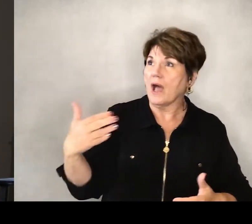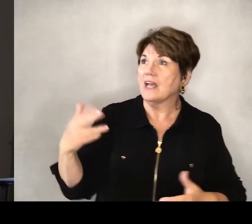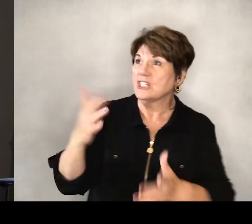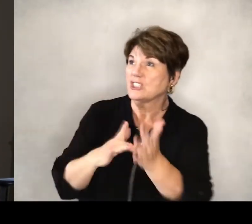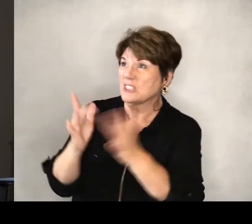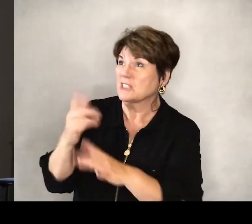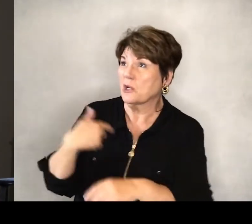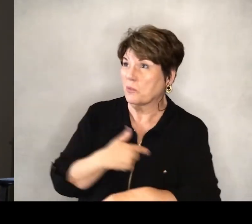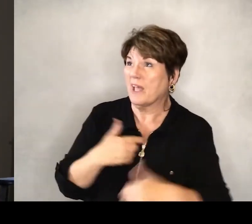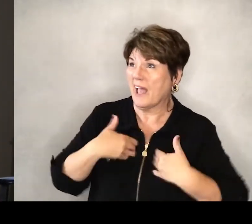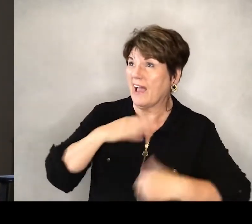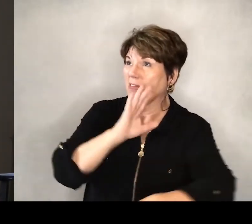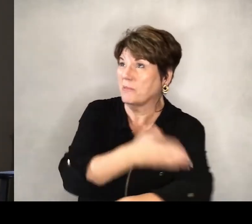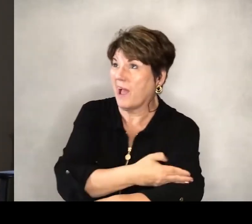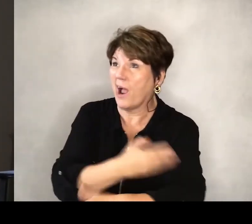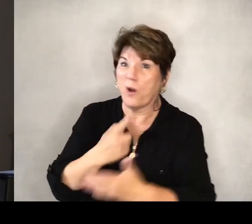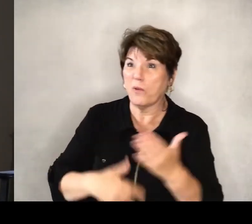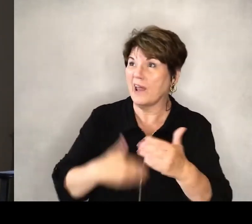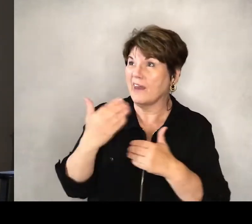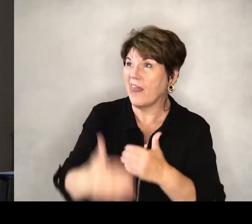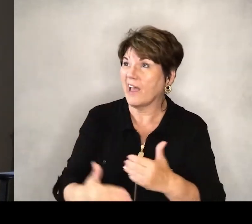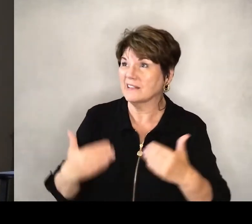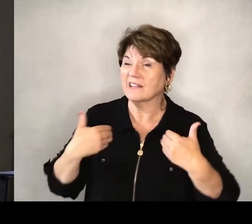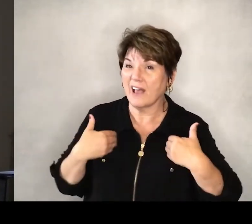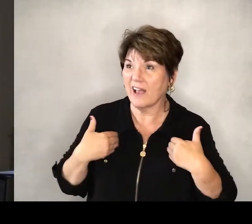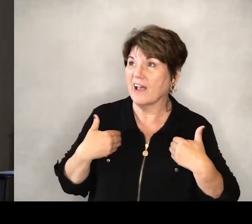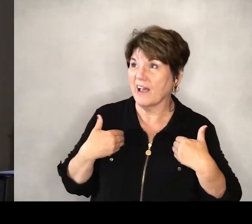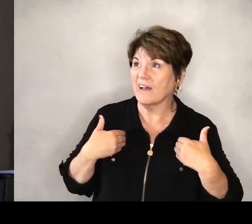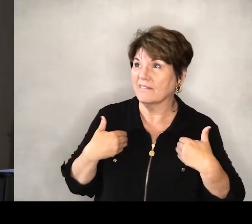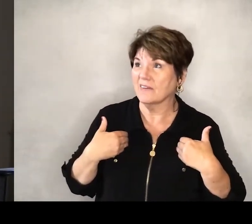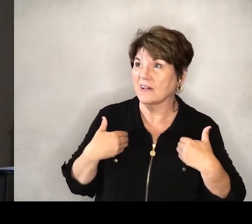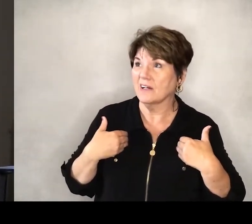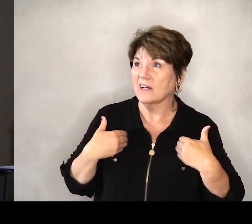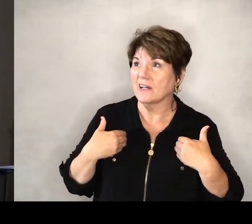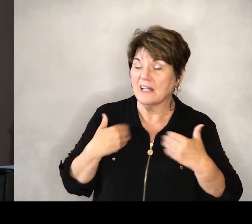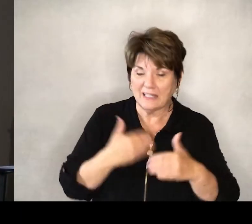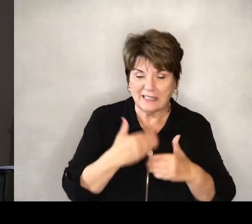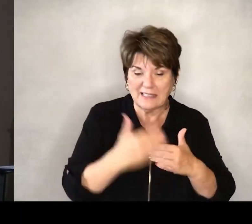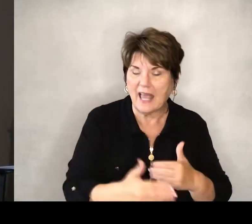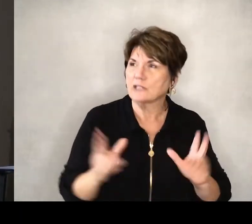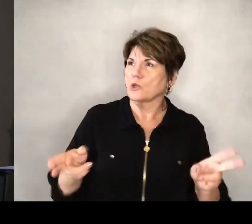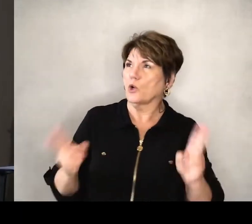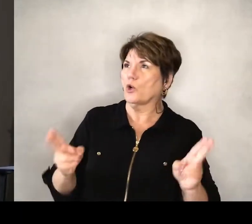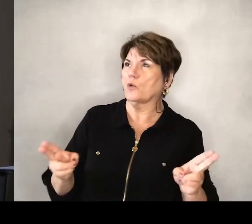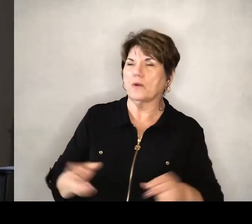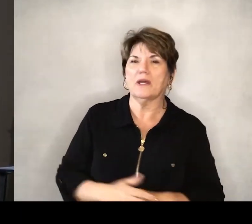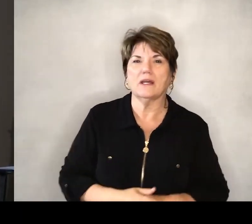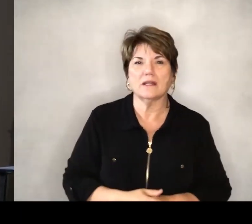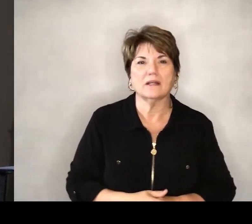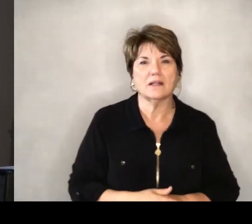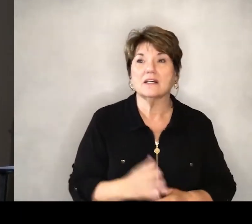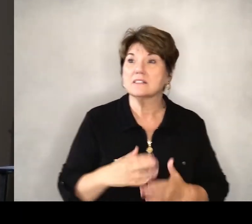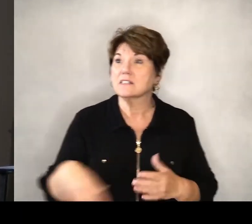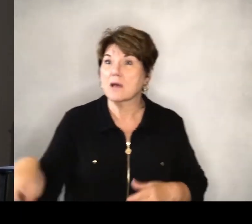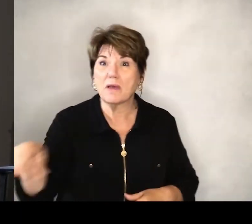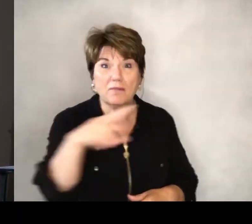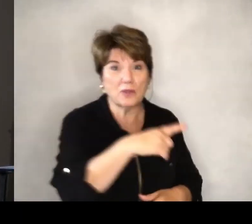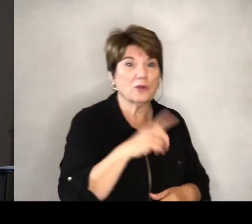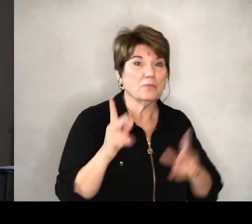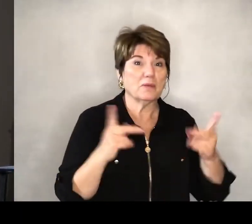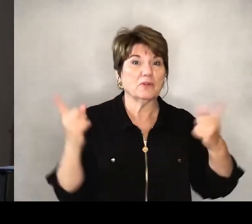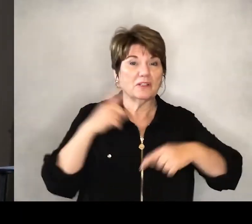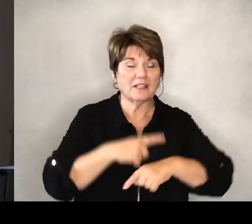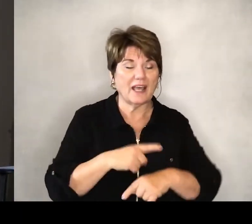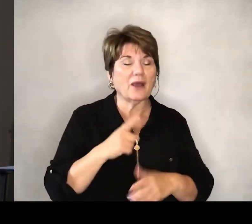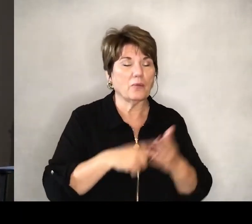right? This is what happens next, right, Jesus? We want to move to the next thing as quickly as possible. And for some of you, the most prolific words